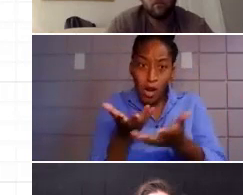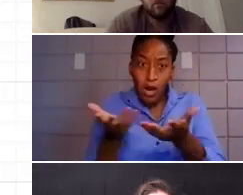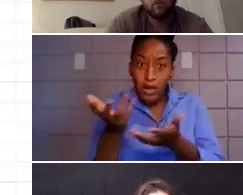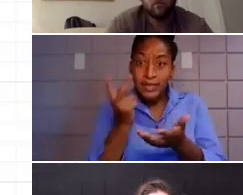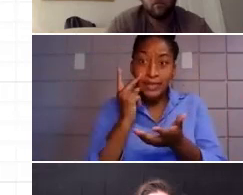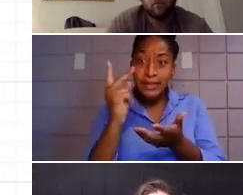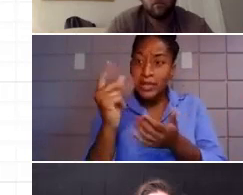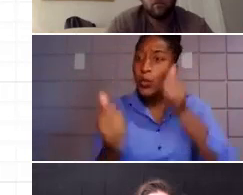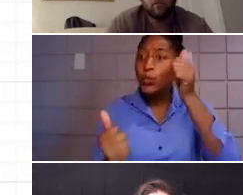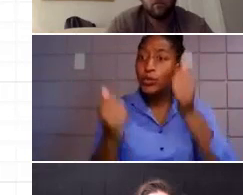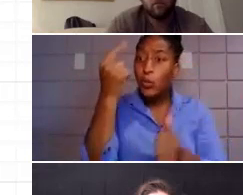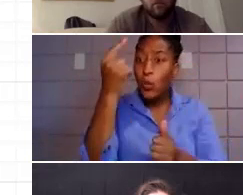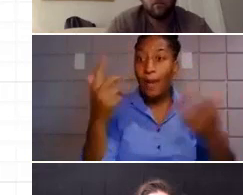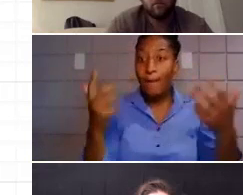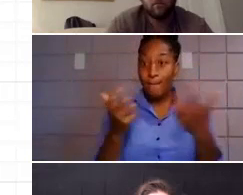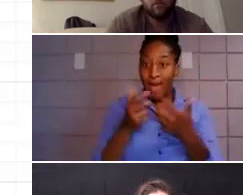utilize.